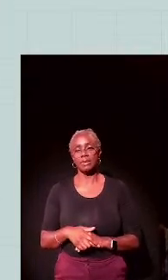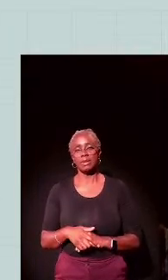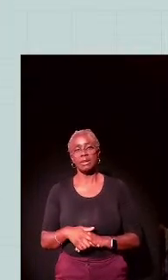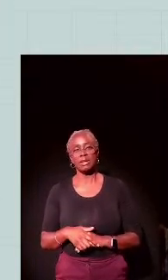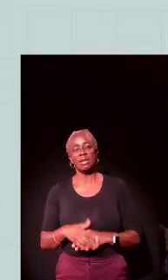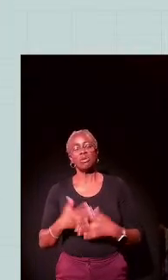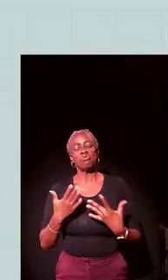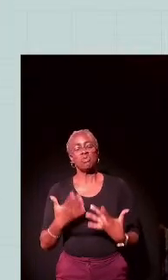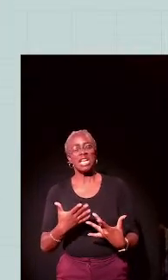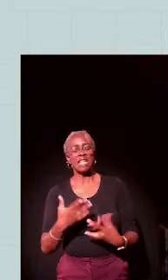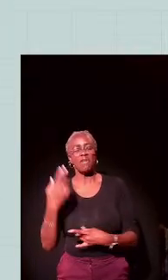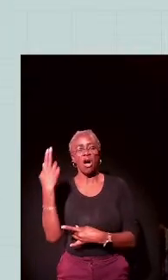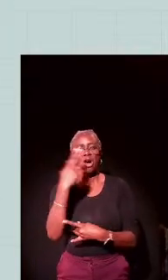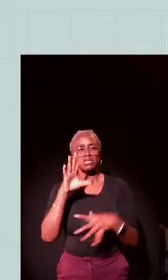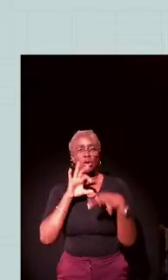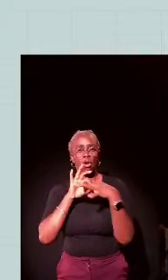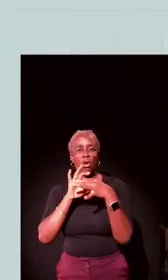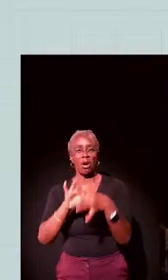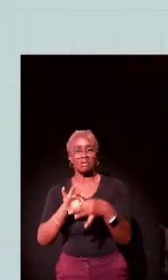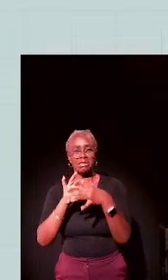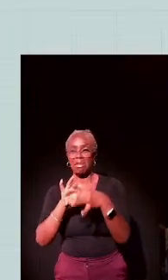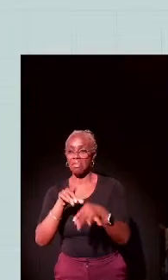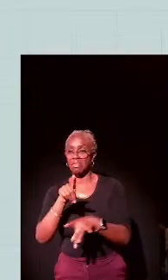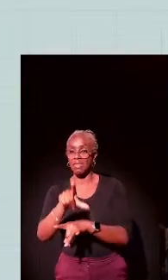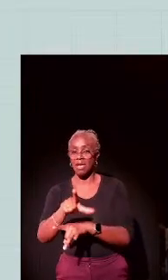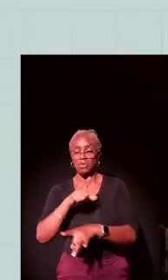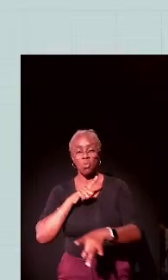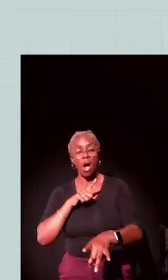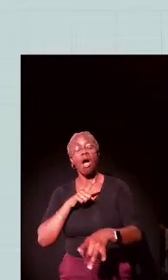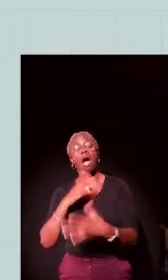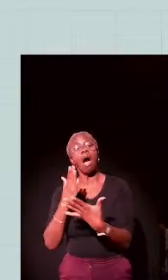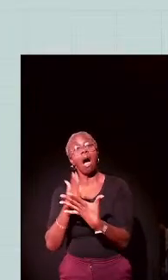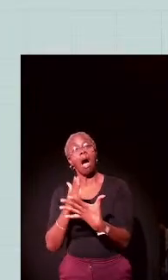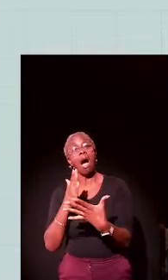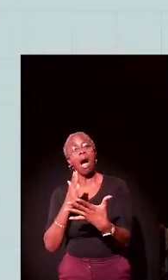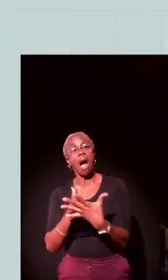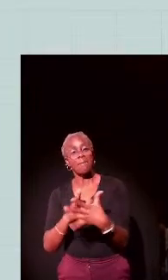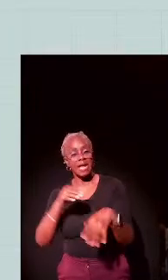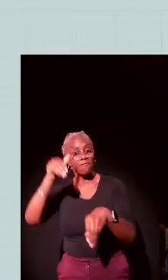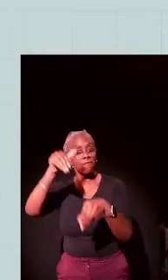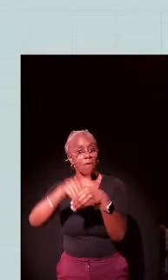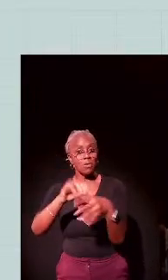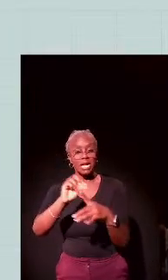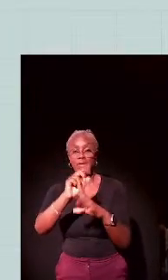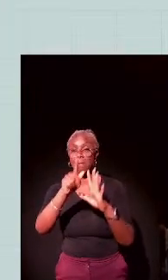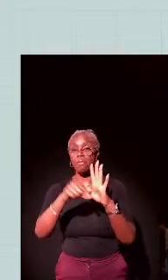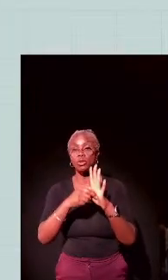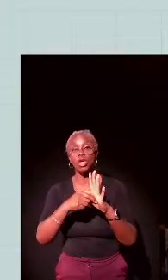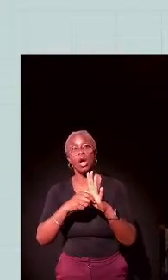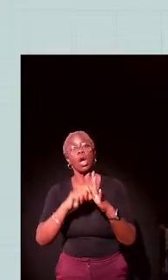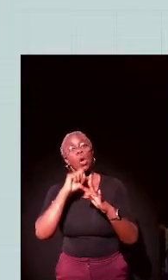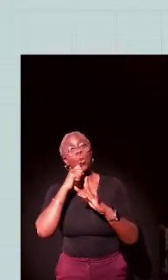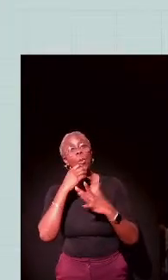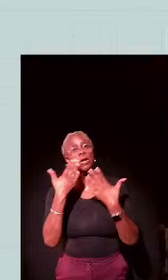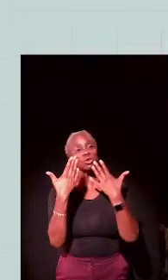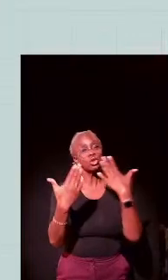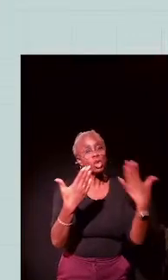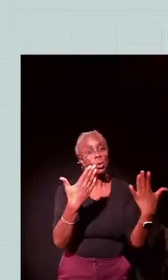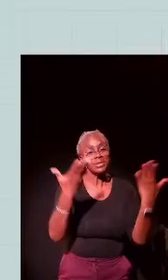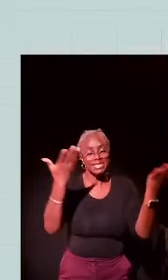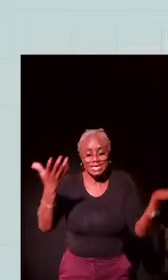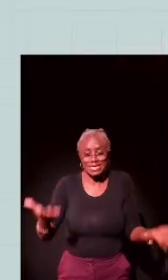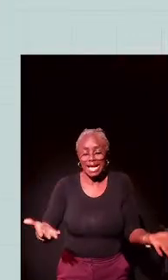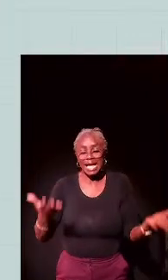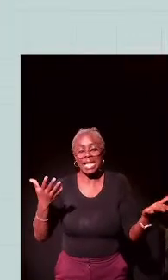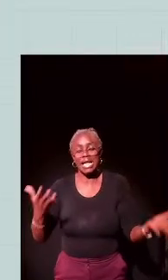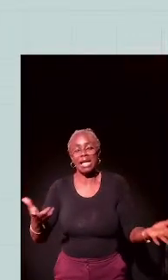more context as to why I ended up doing the project that I'm going to be sharing here today, which